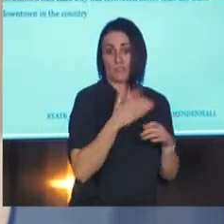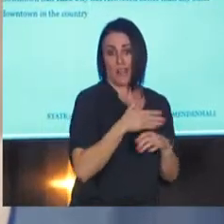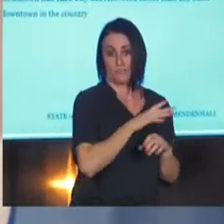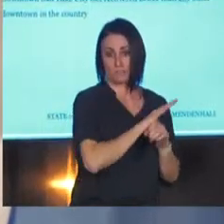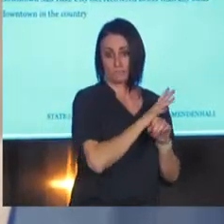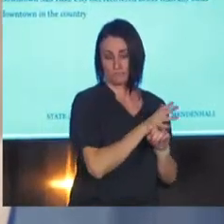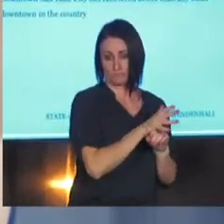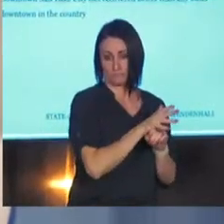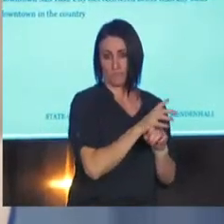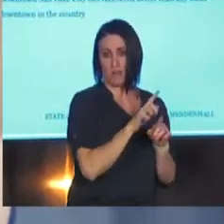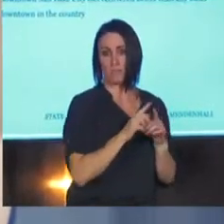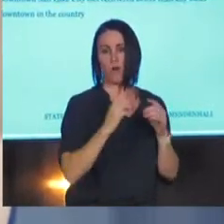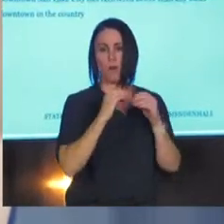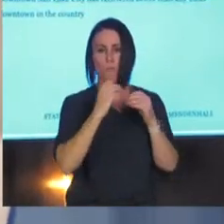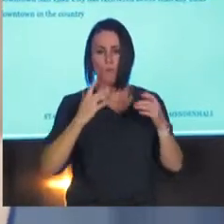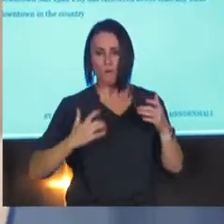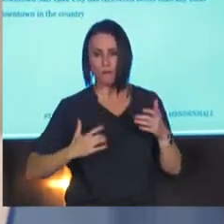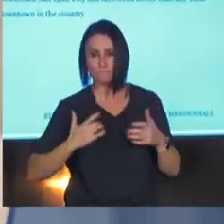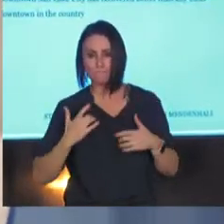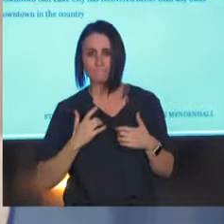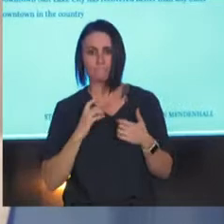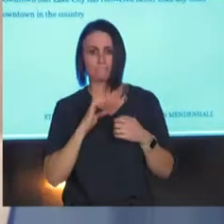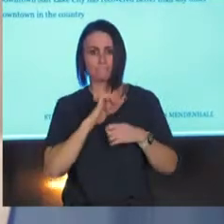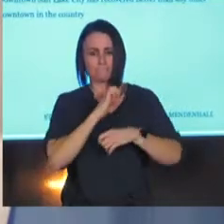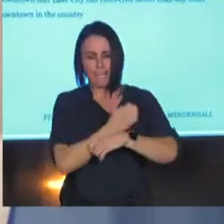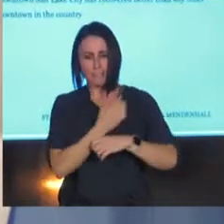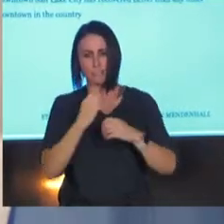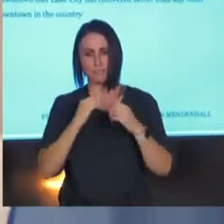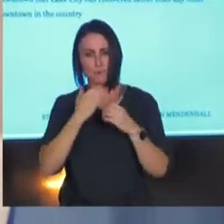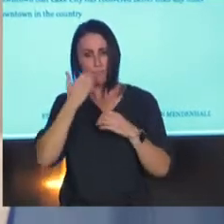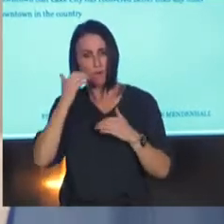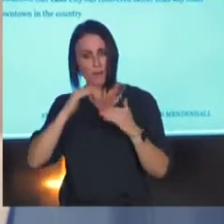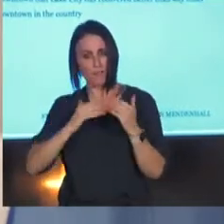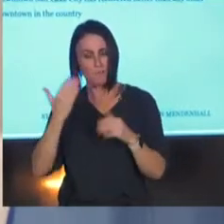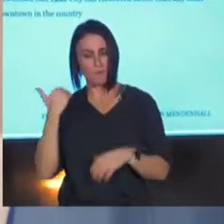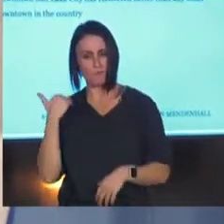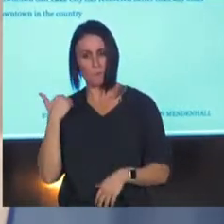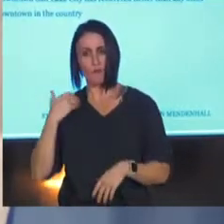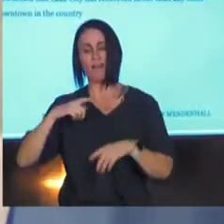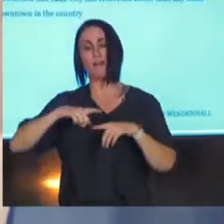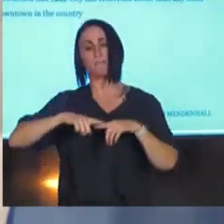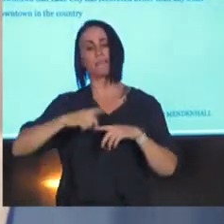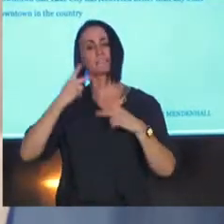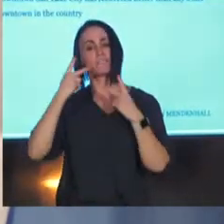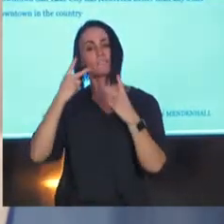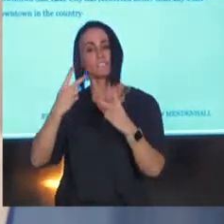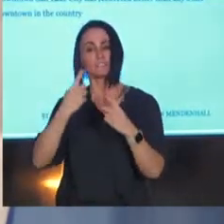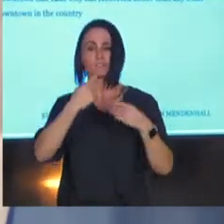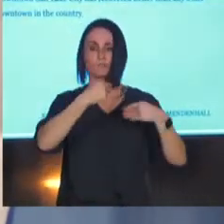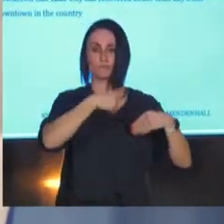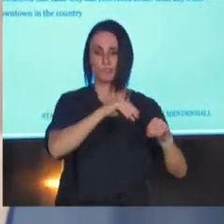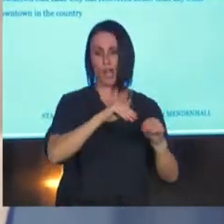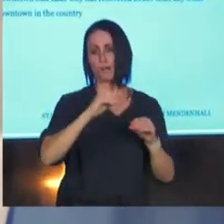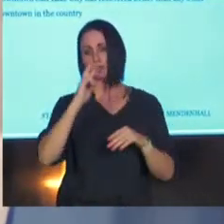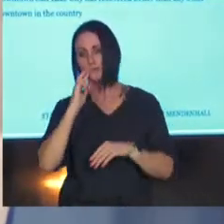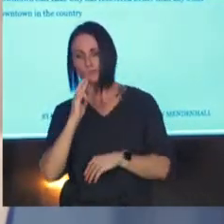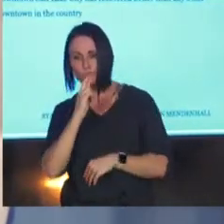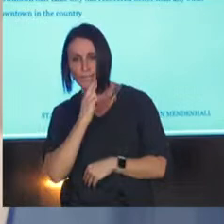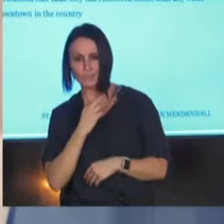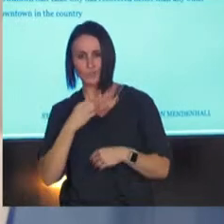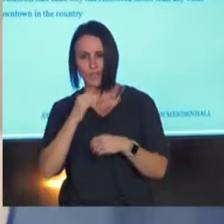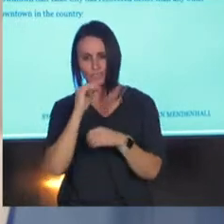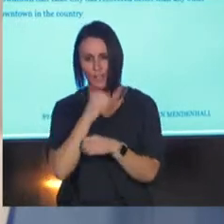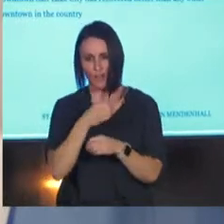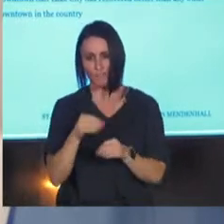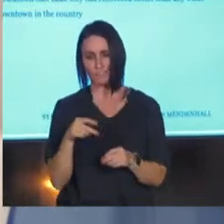pandemic, but it's more alive and energetic than ever. Based on visitation to shops, restaurants,